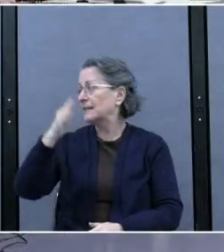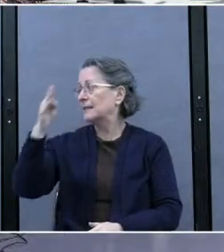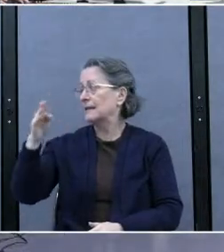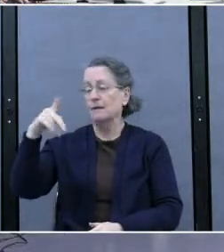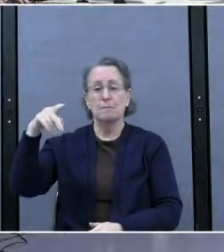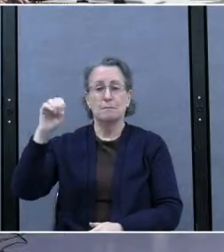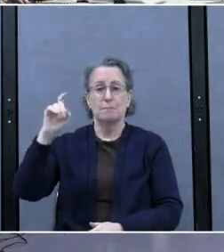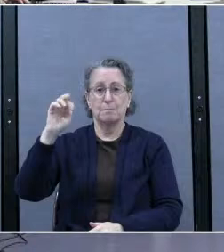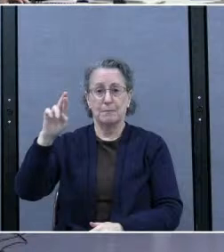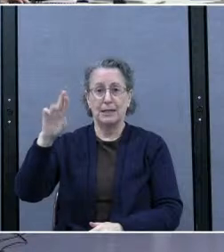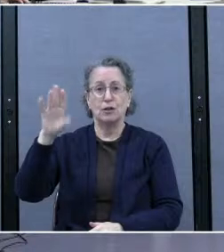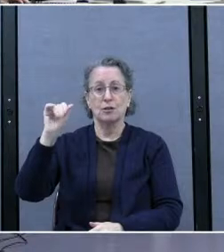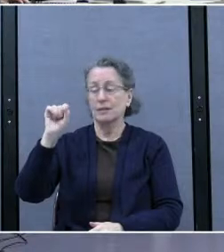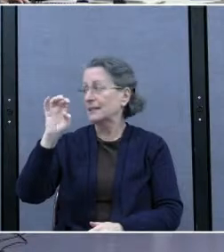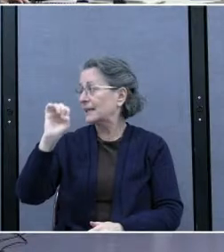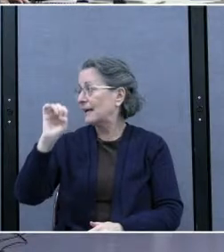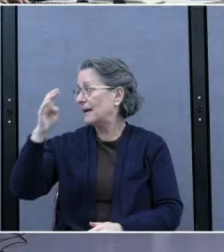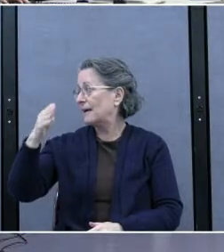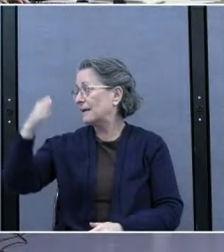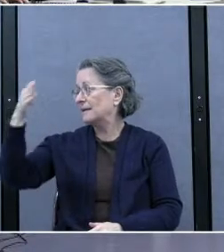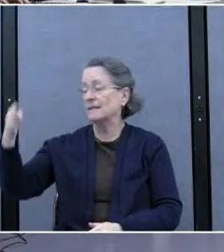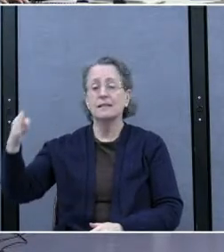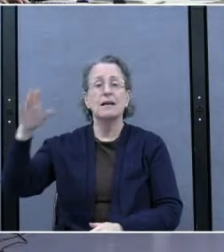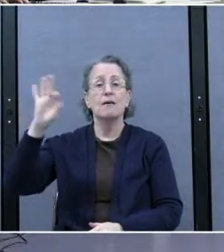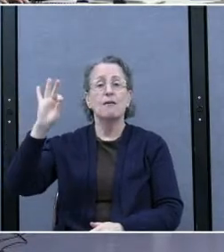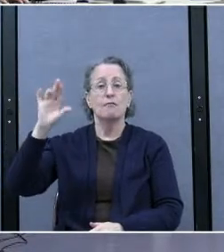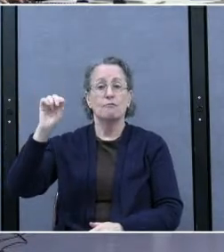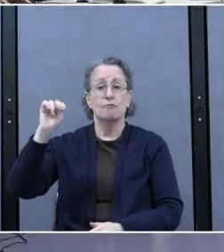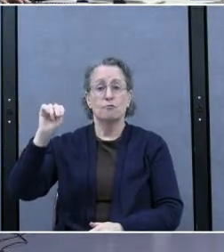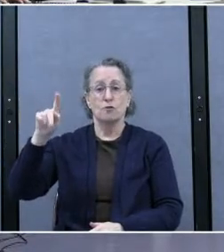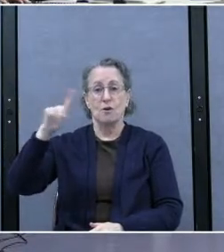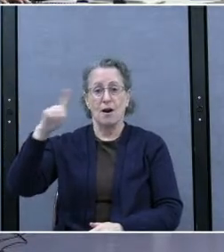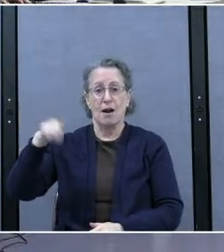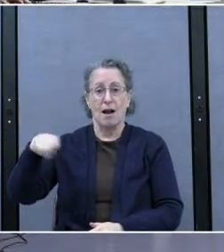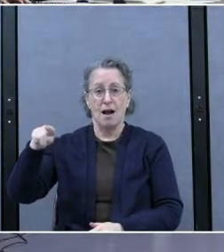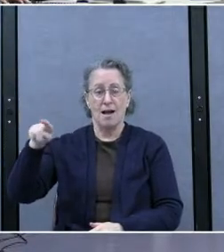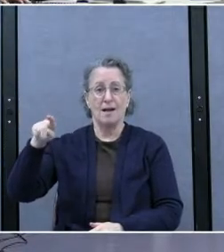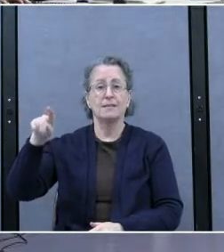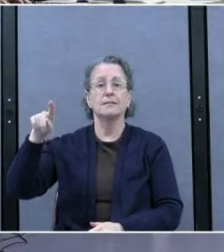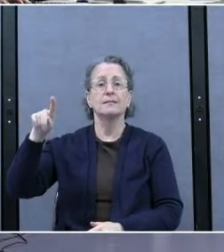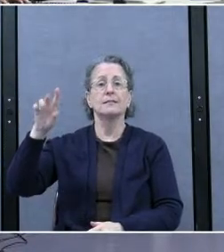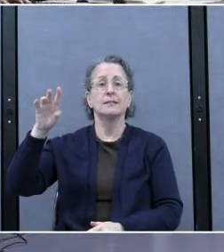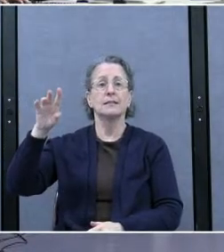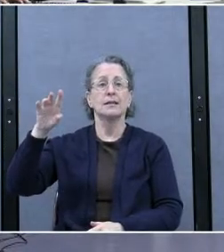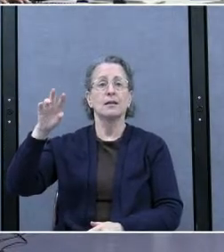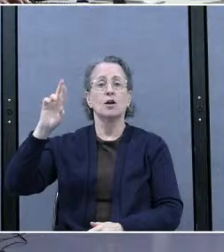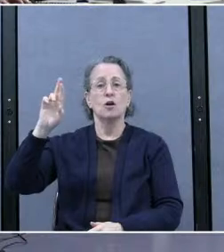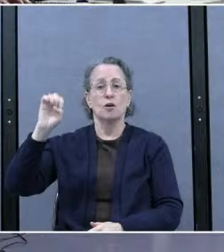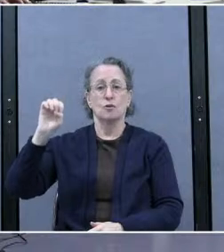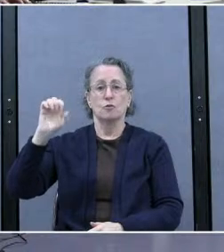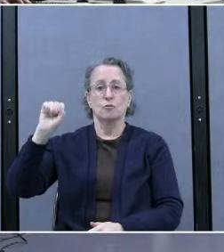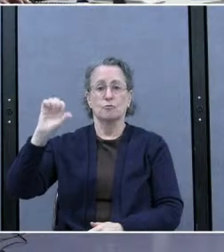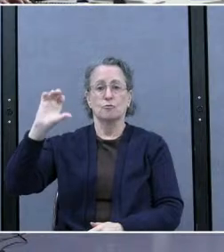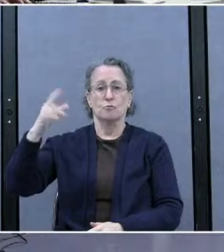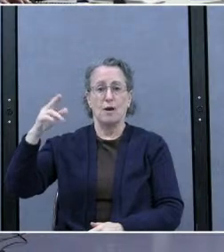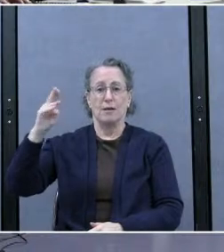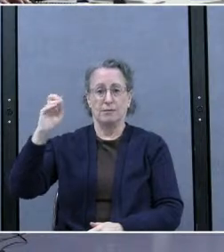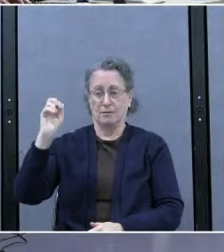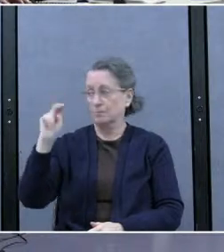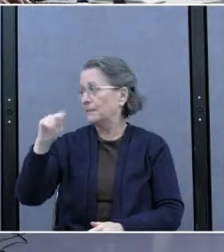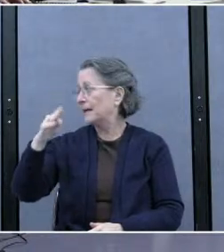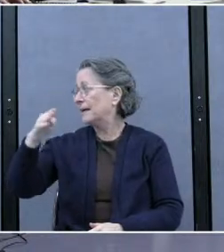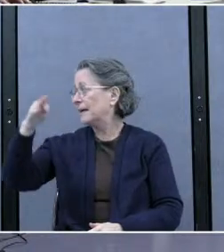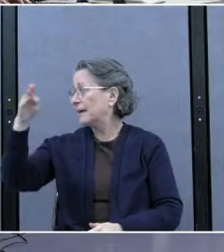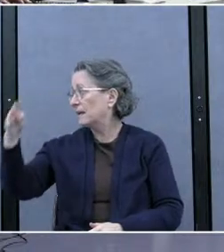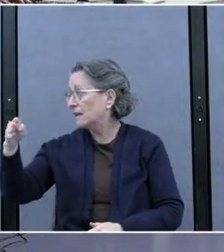left, town manager John Potter and town attorney Bob Fisher. Over there, assistant town manager Patrick Moreland running